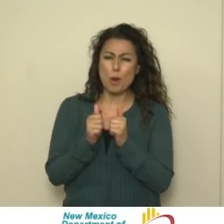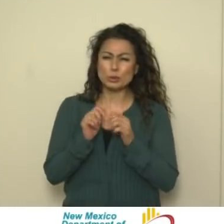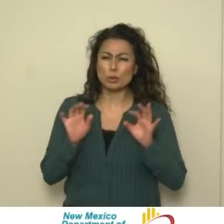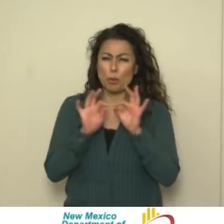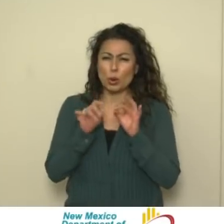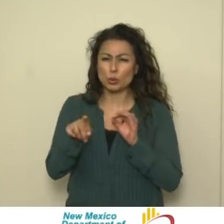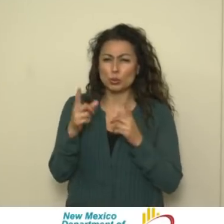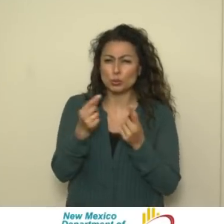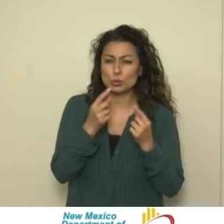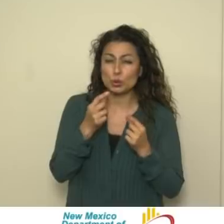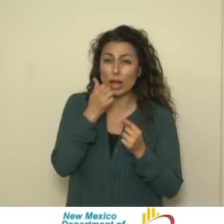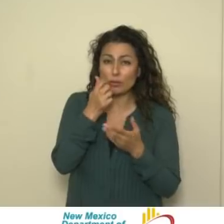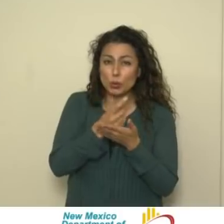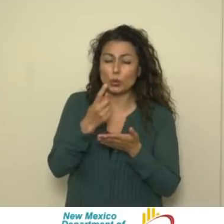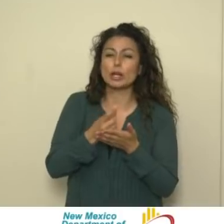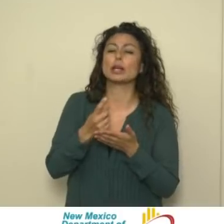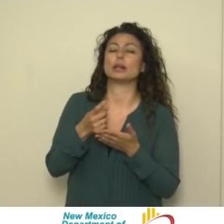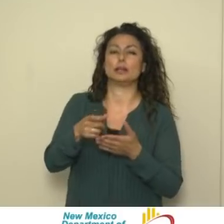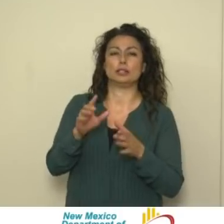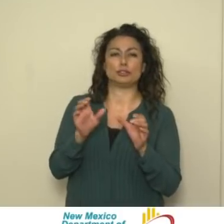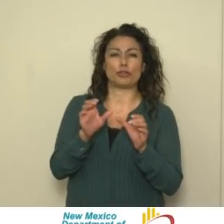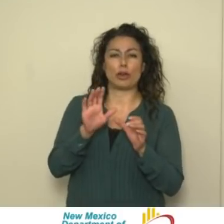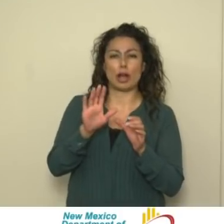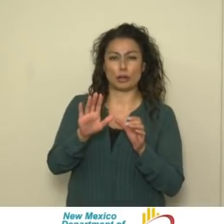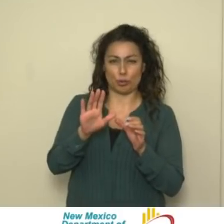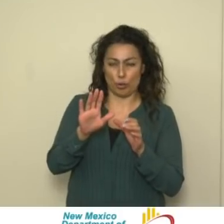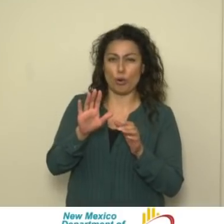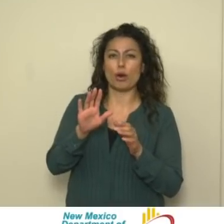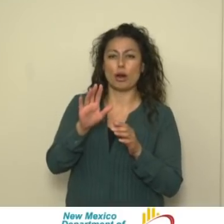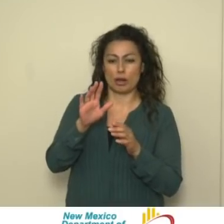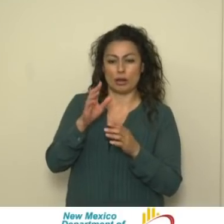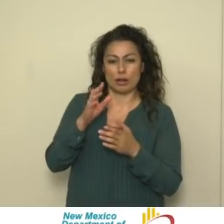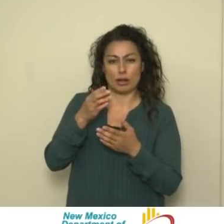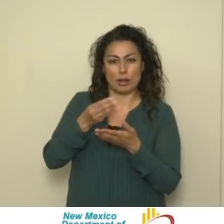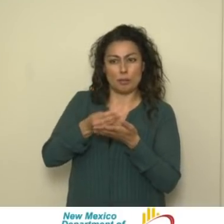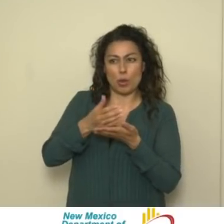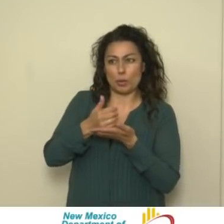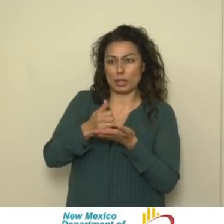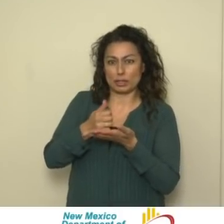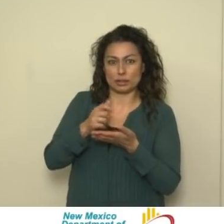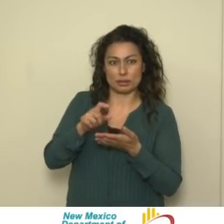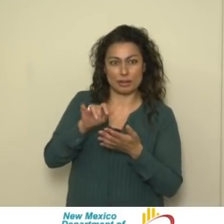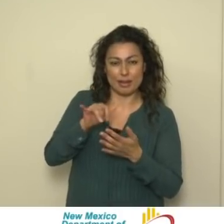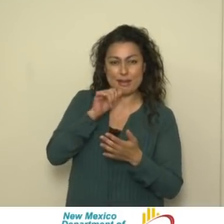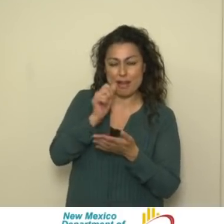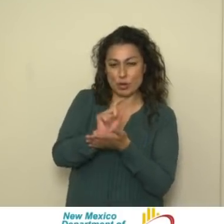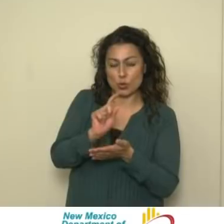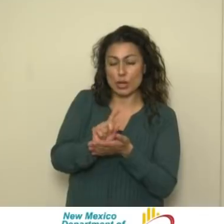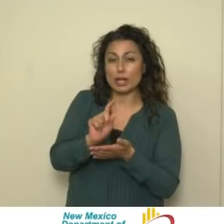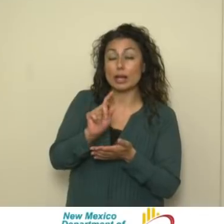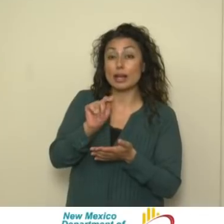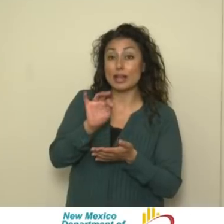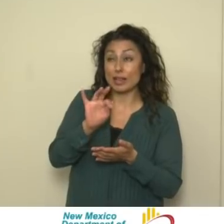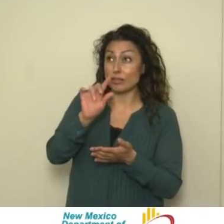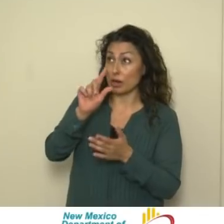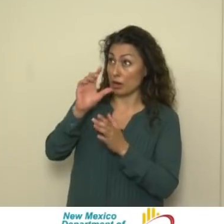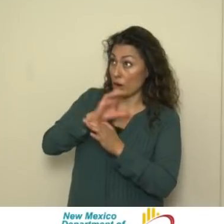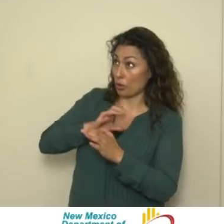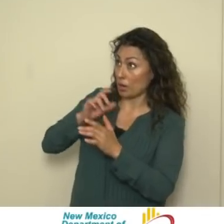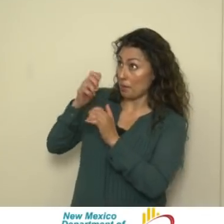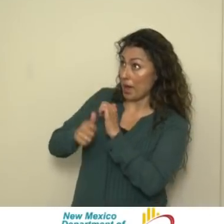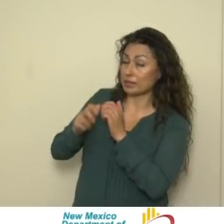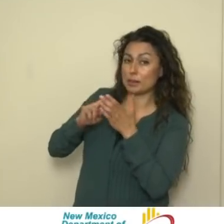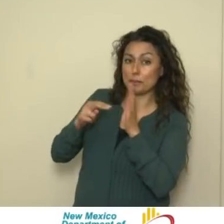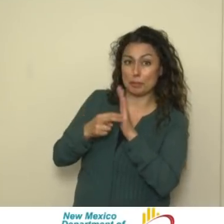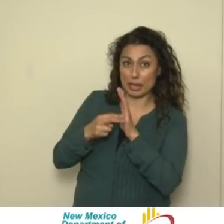important? If Congress passes something, there's a possibility they could make payments retroactive. So if there's a